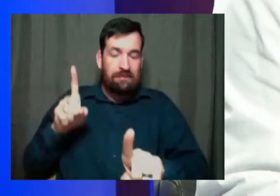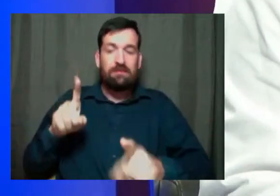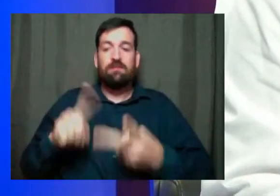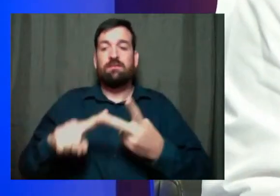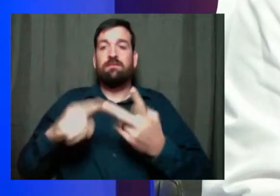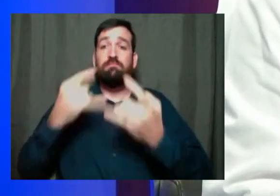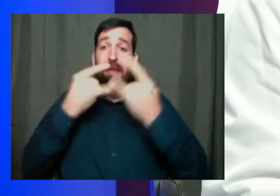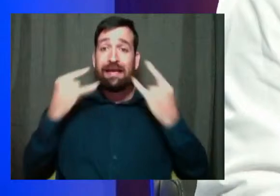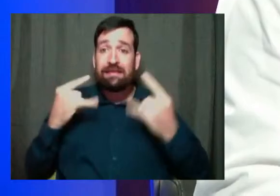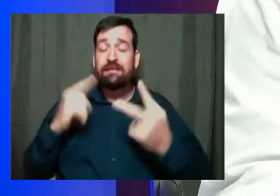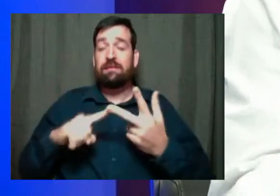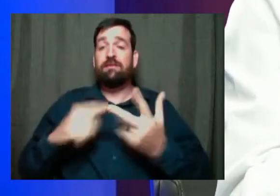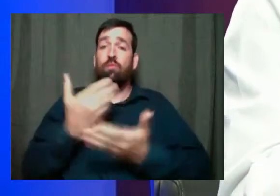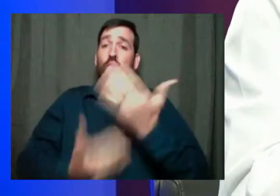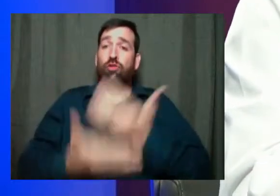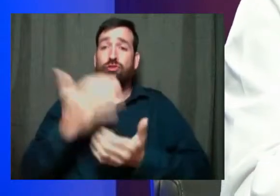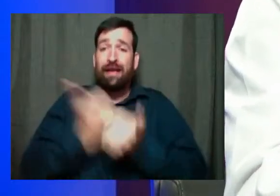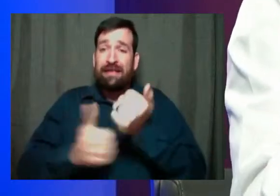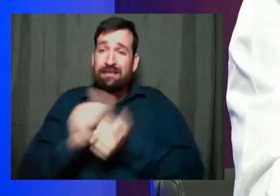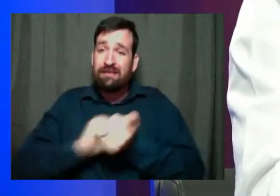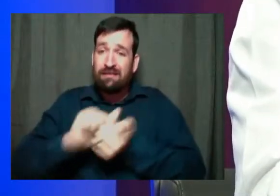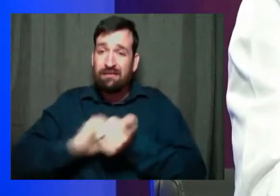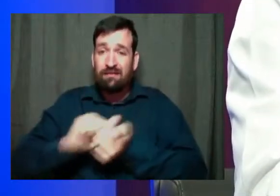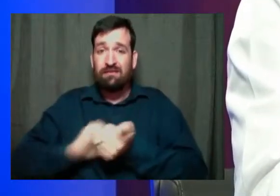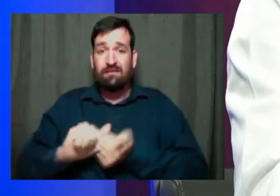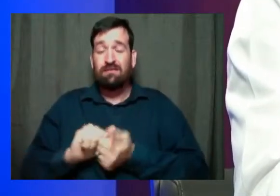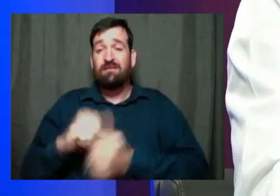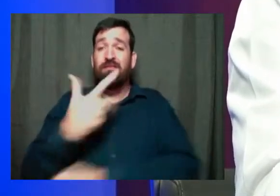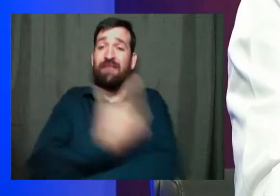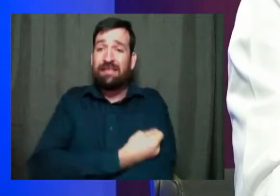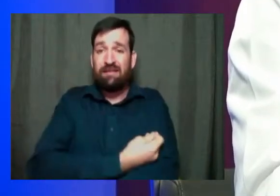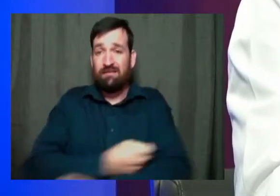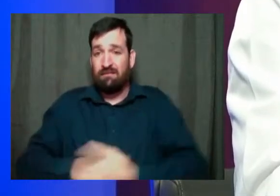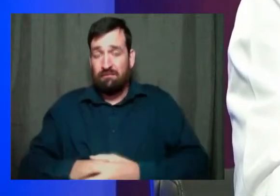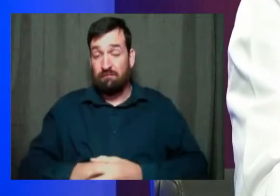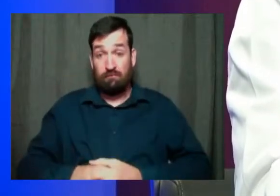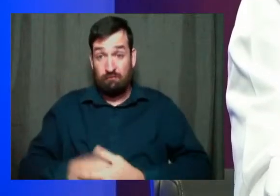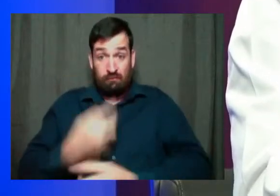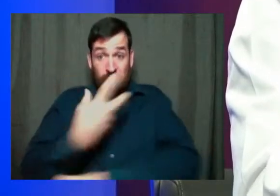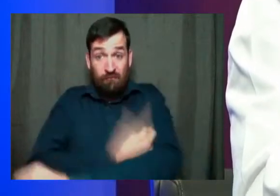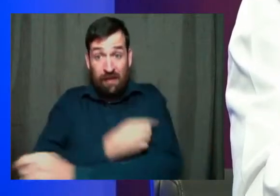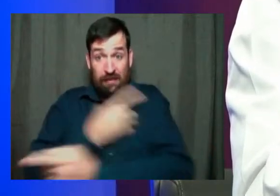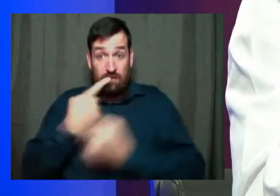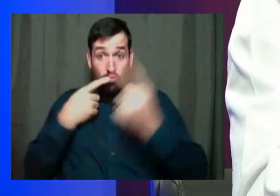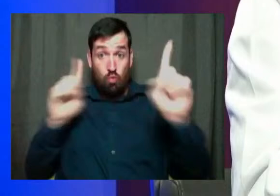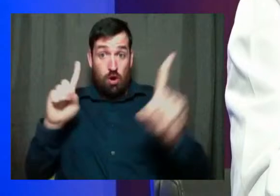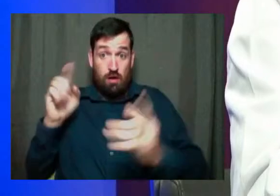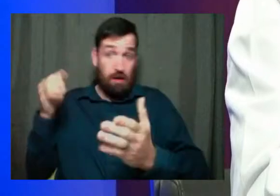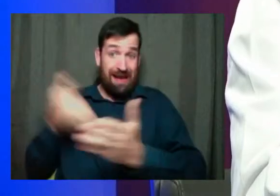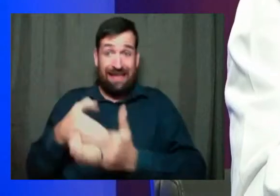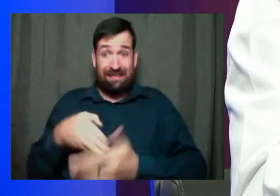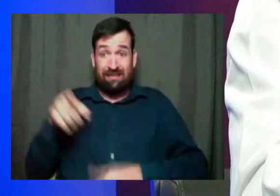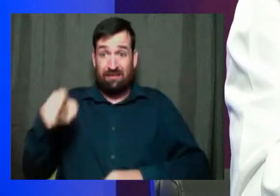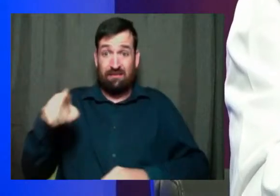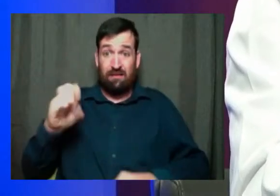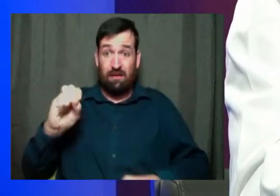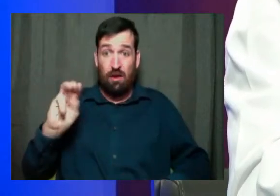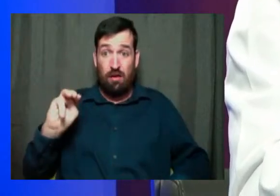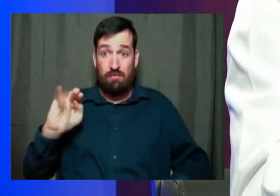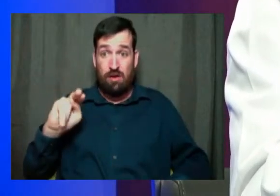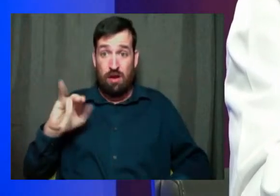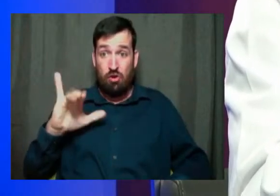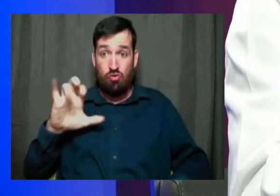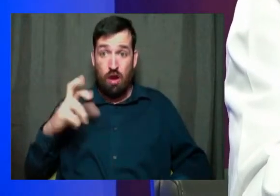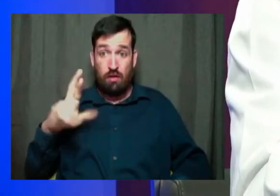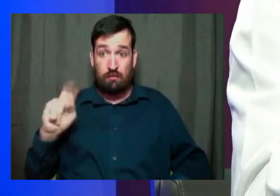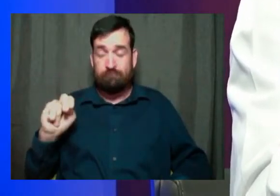hands, get vaccinated. We don't know how well the vaccines work against this, but most folks that I'm reading, and I'm